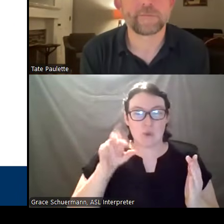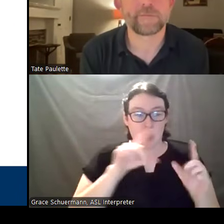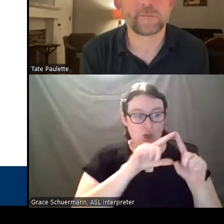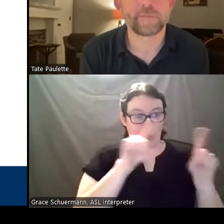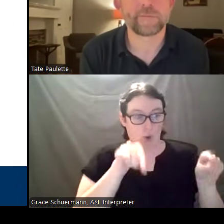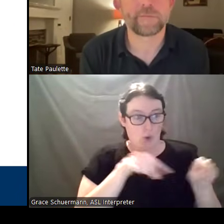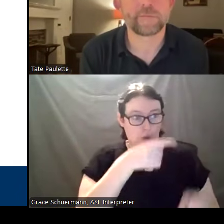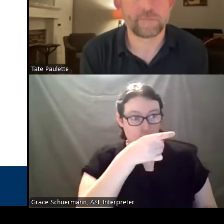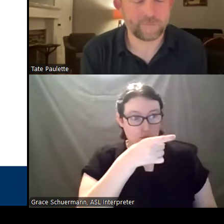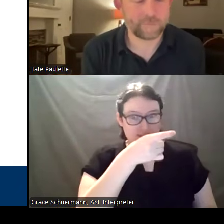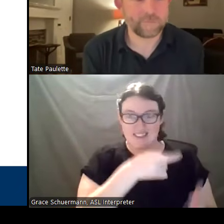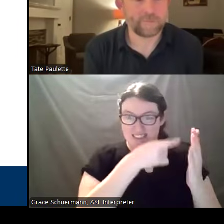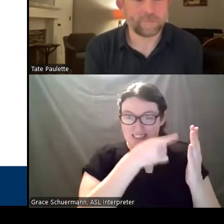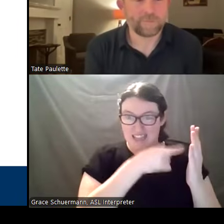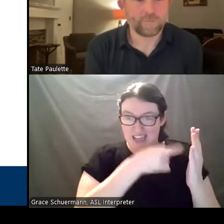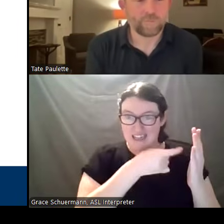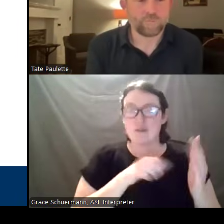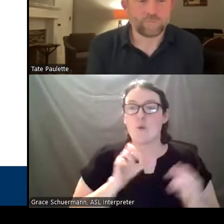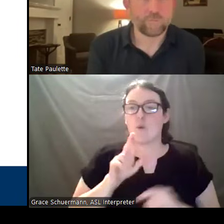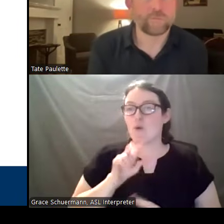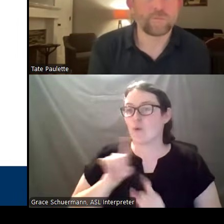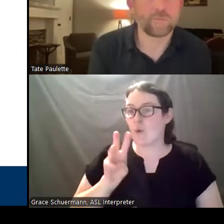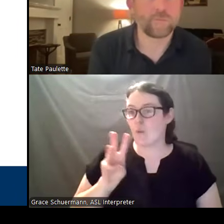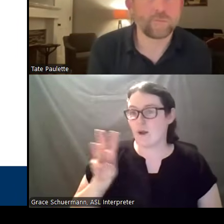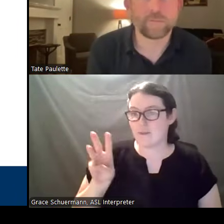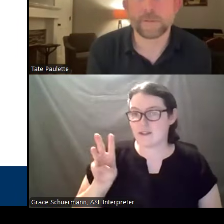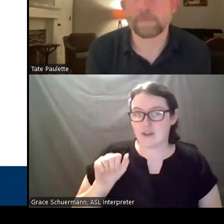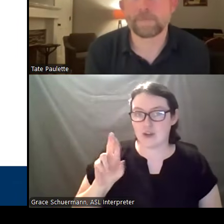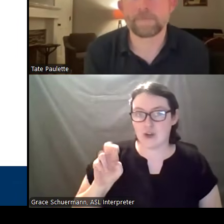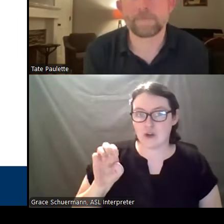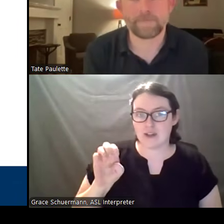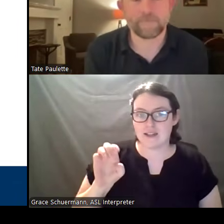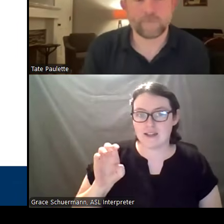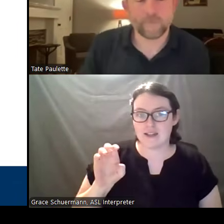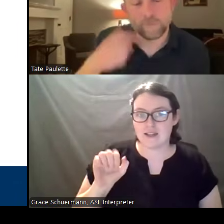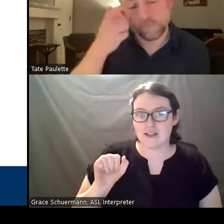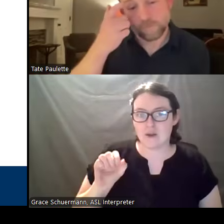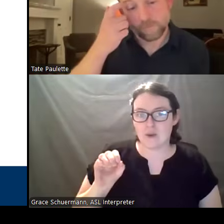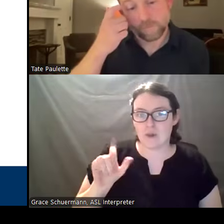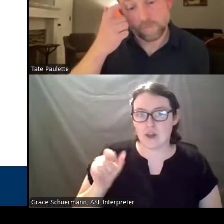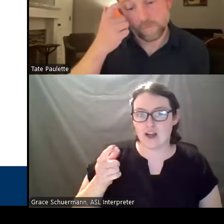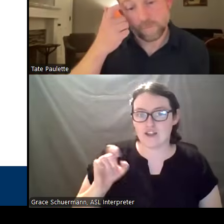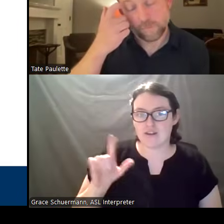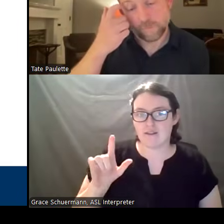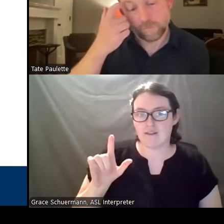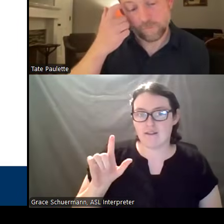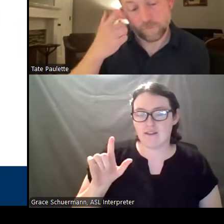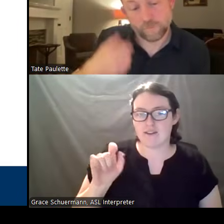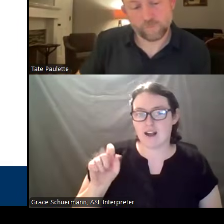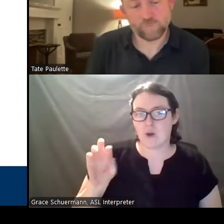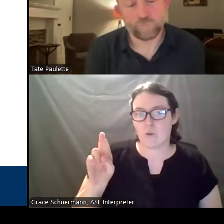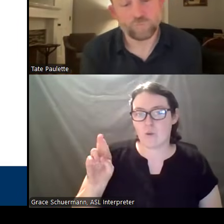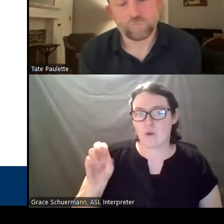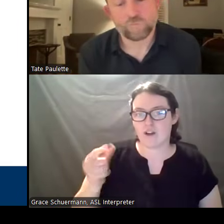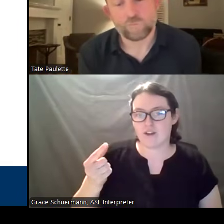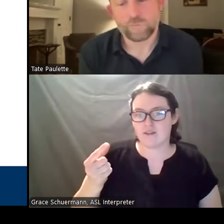here or visit our website, archaeological.org. Membership to the AIA offers